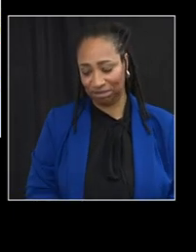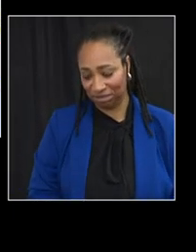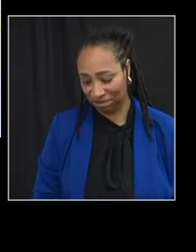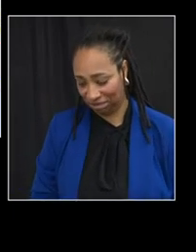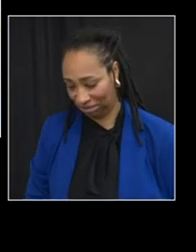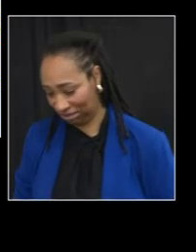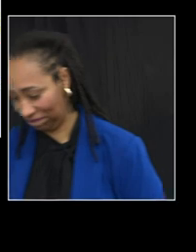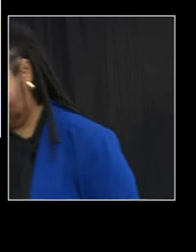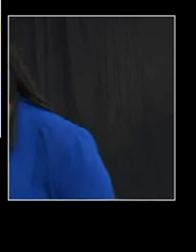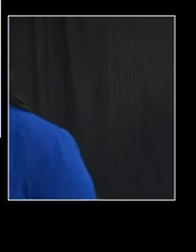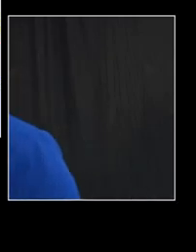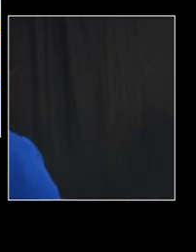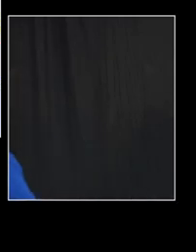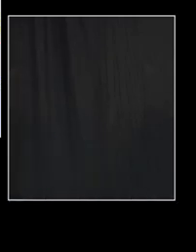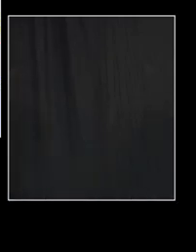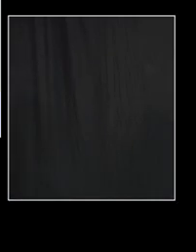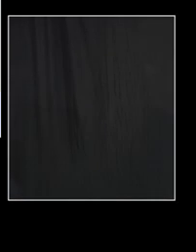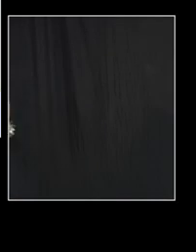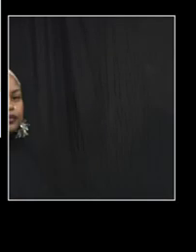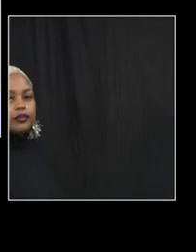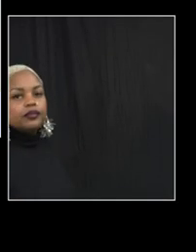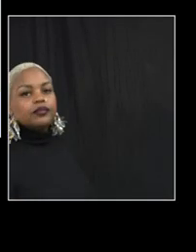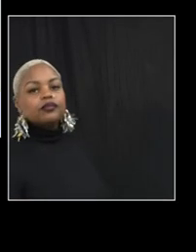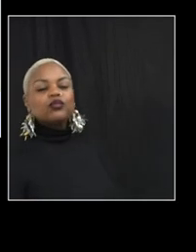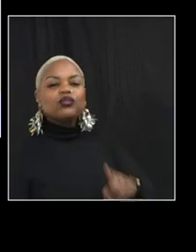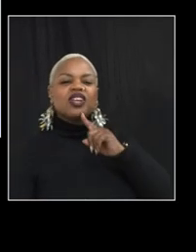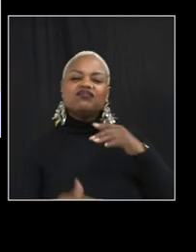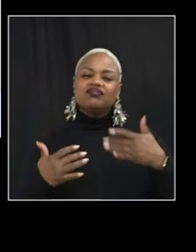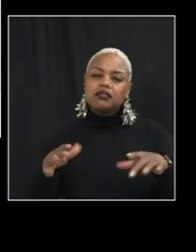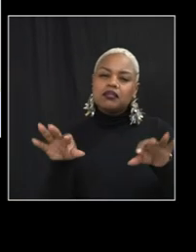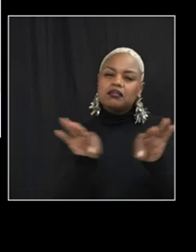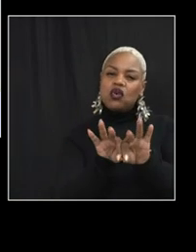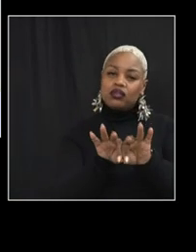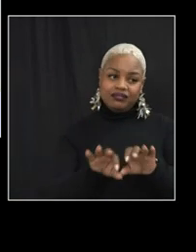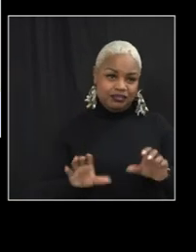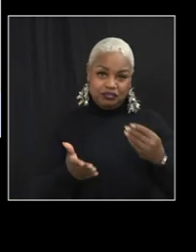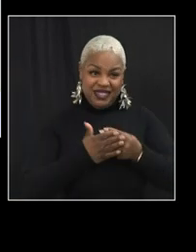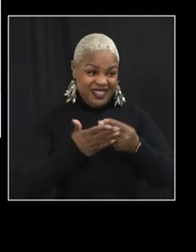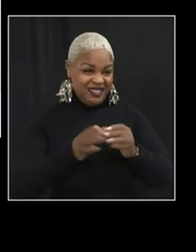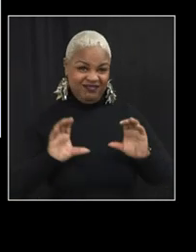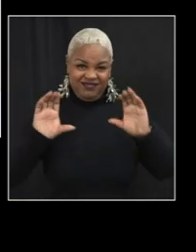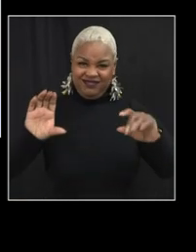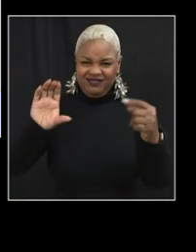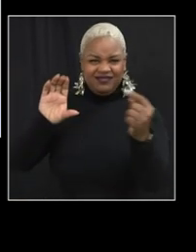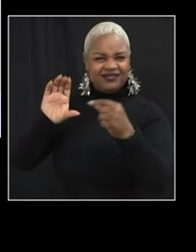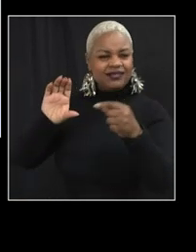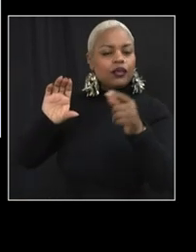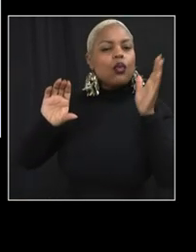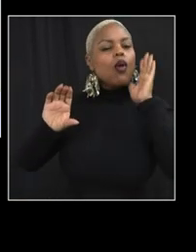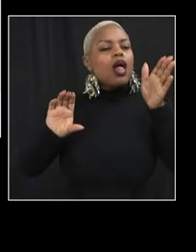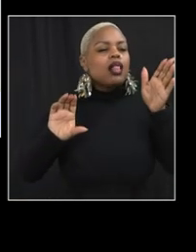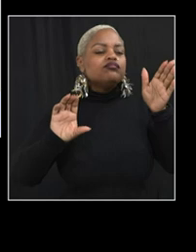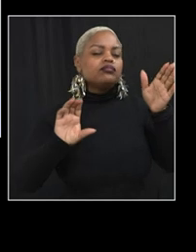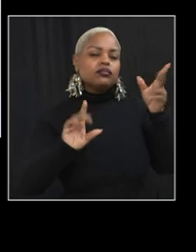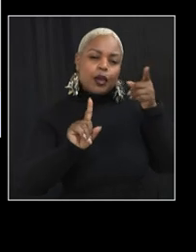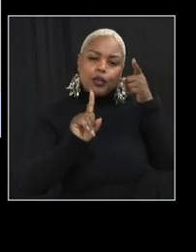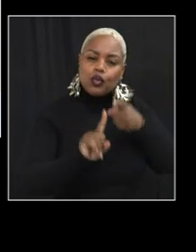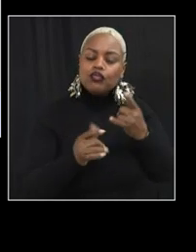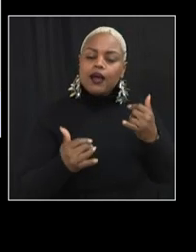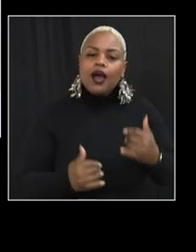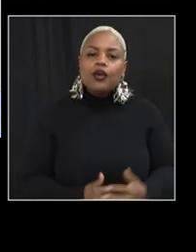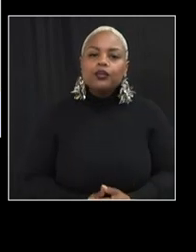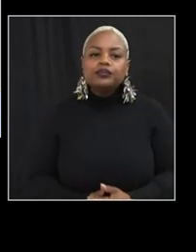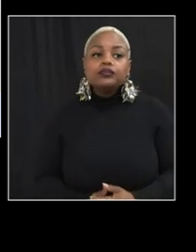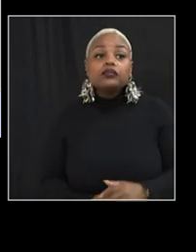want to just pause on for a second. You've heard about what we're going to do at RFK? Have you heard about